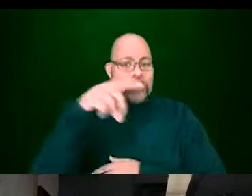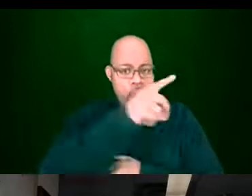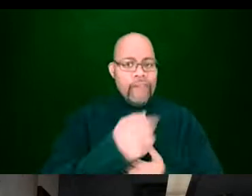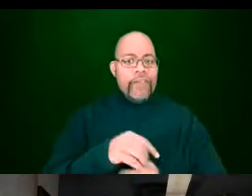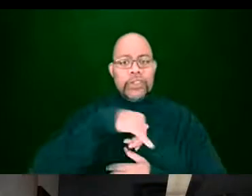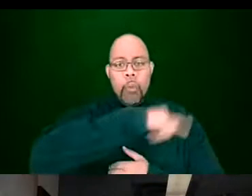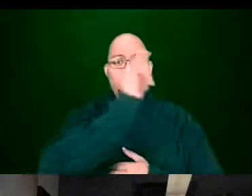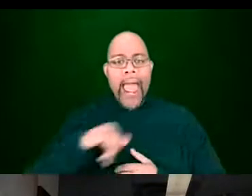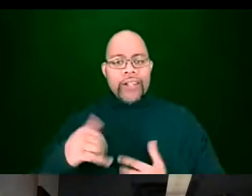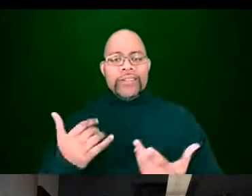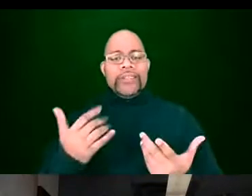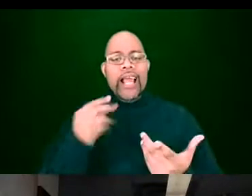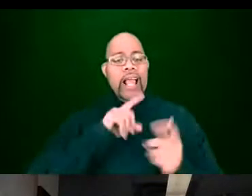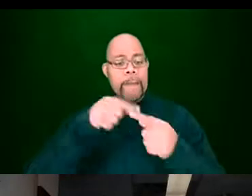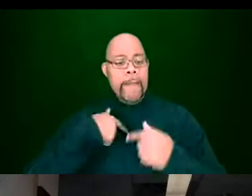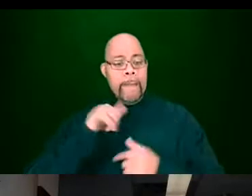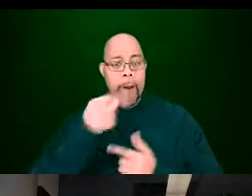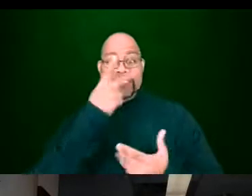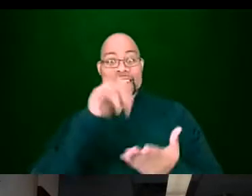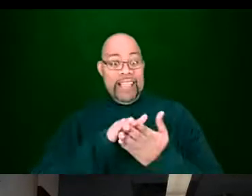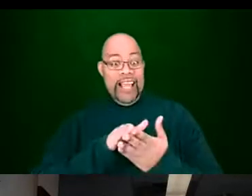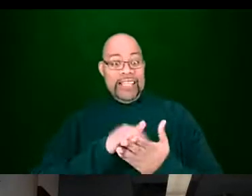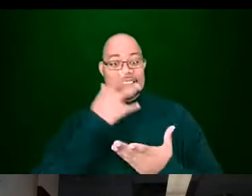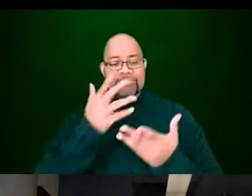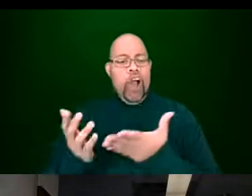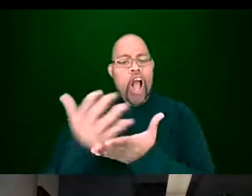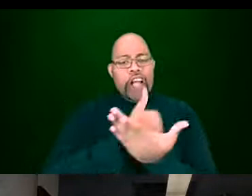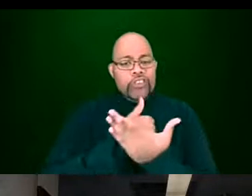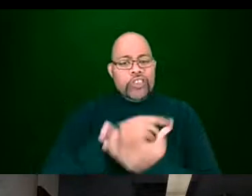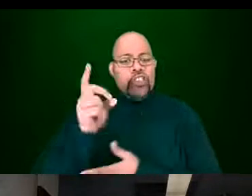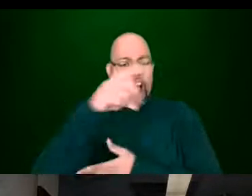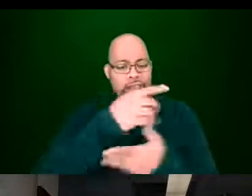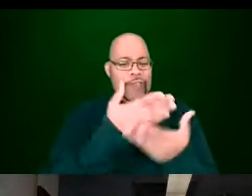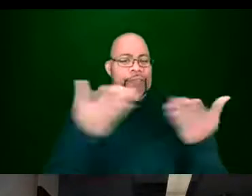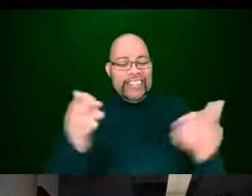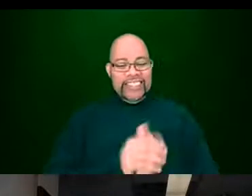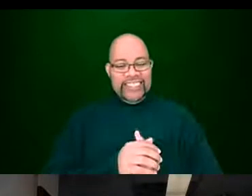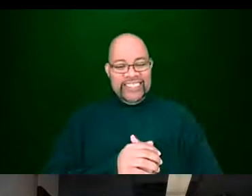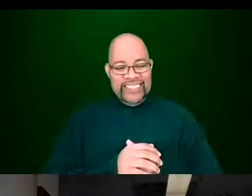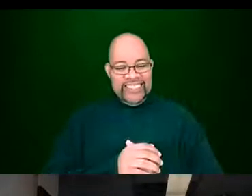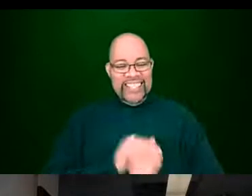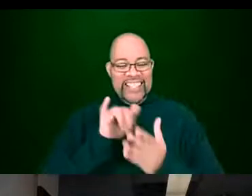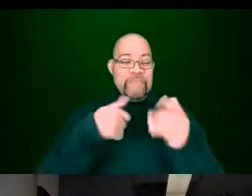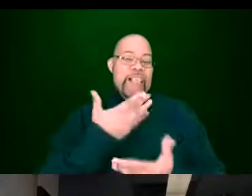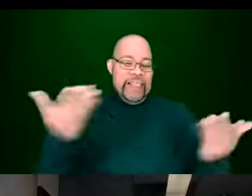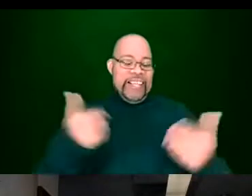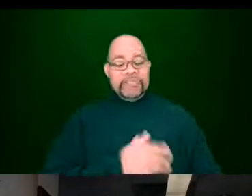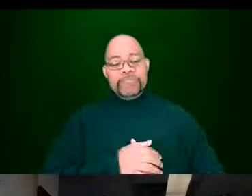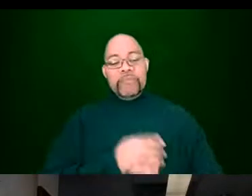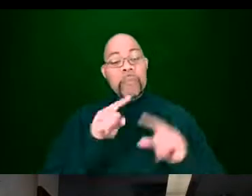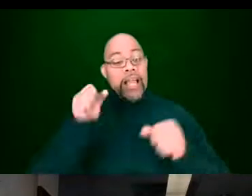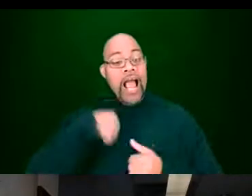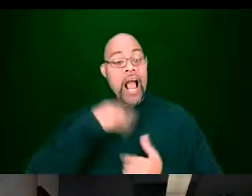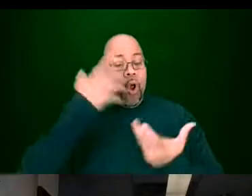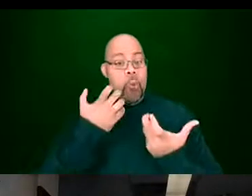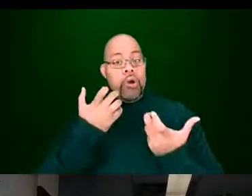whales. And if you ever come to my apartment, you'll see just like a collection of dolphins, which is like kind of my thing. But yeah, I know I wanted